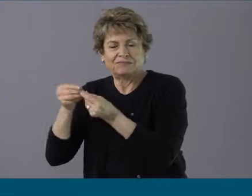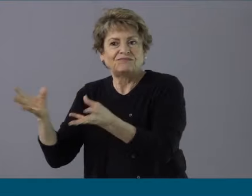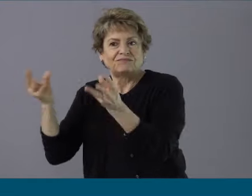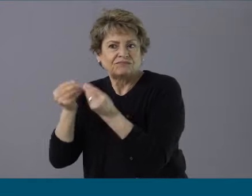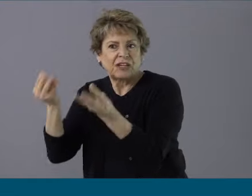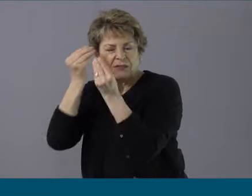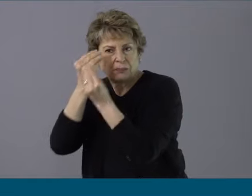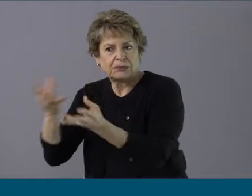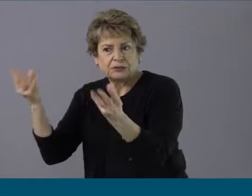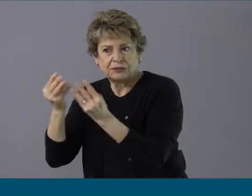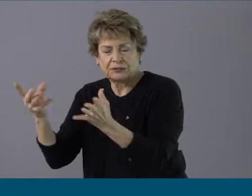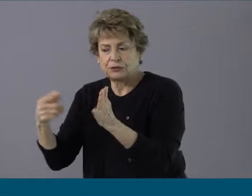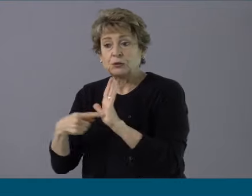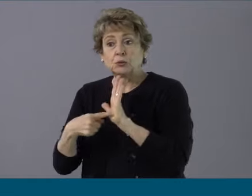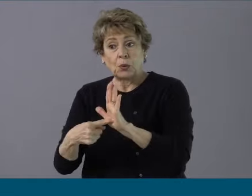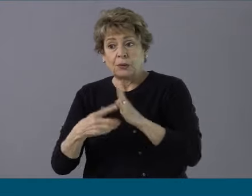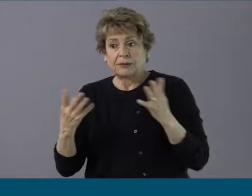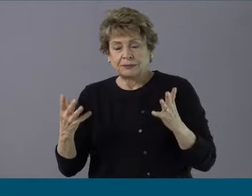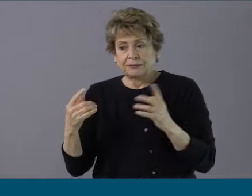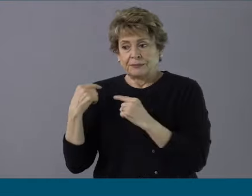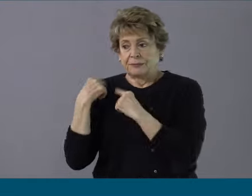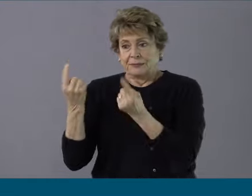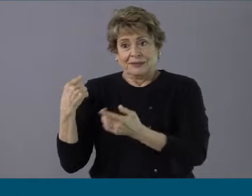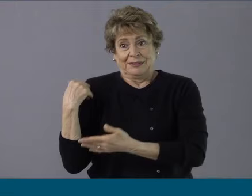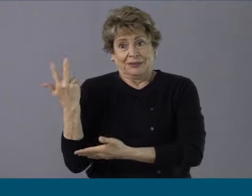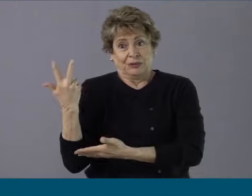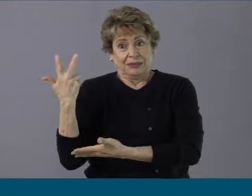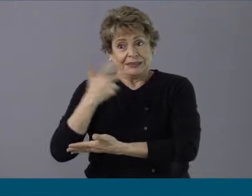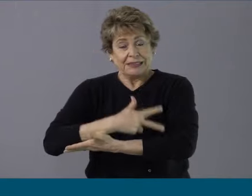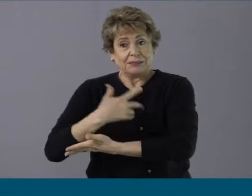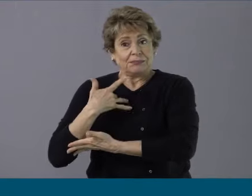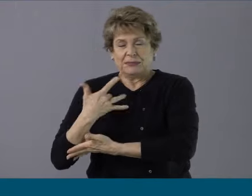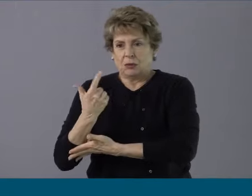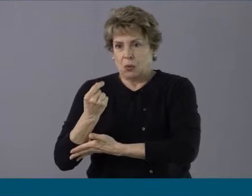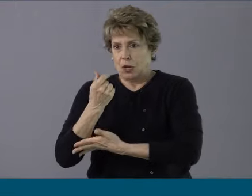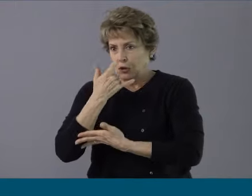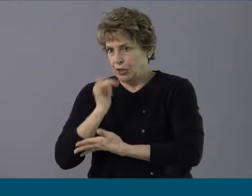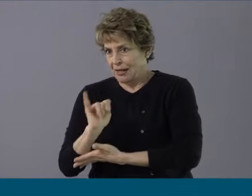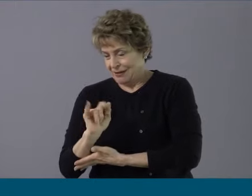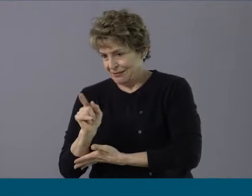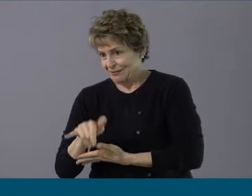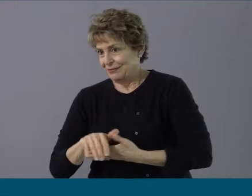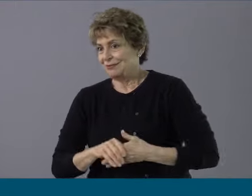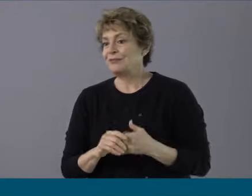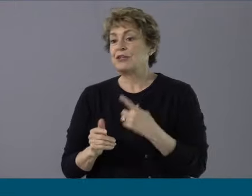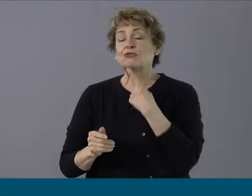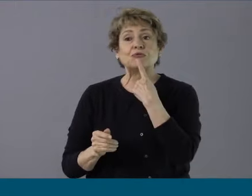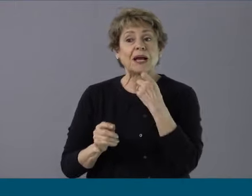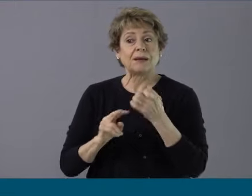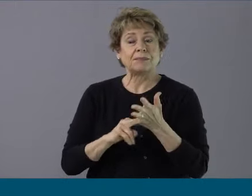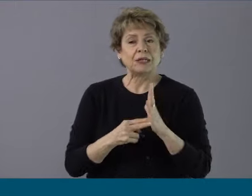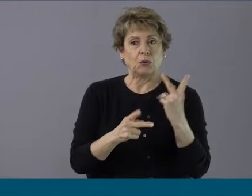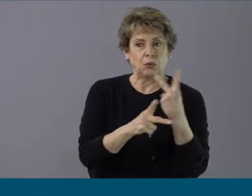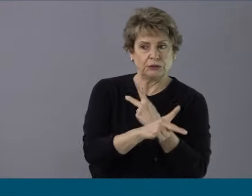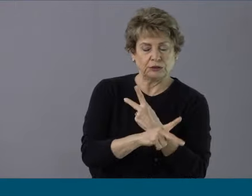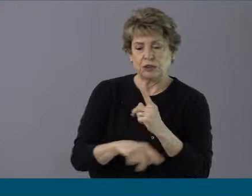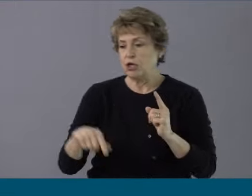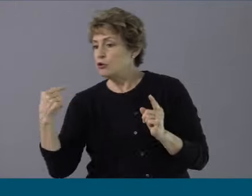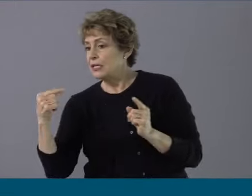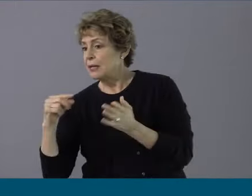average. Green is a downward trend, red is an upward trend. To my eye, there's only 2